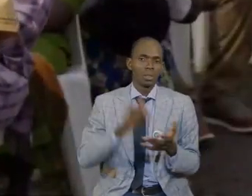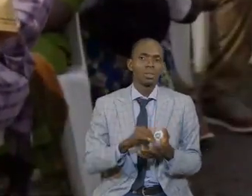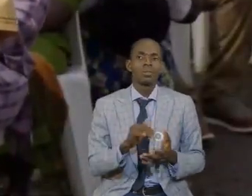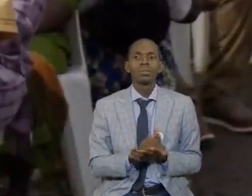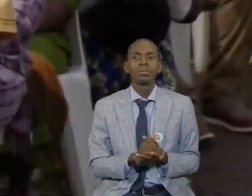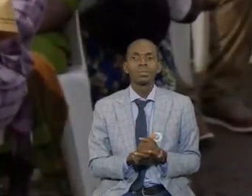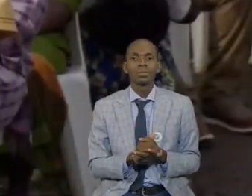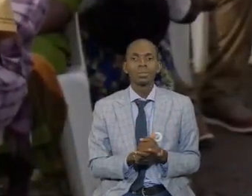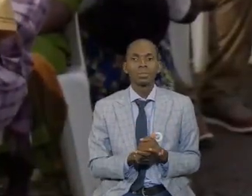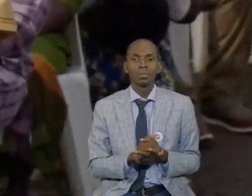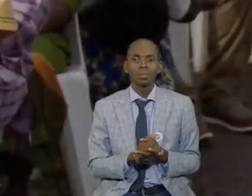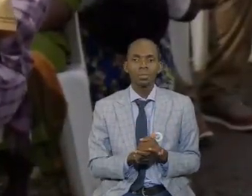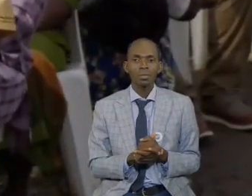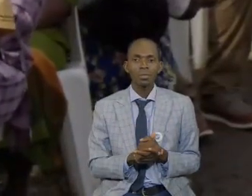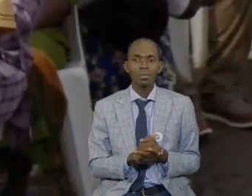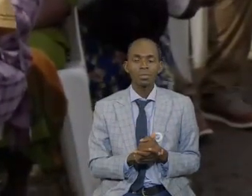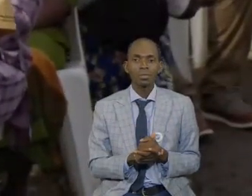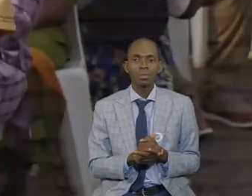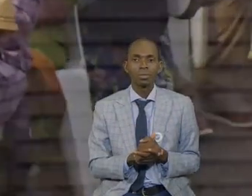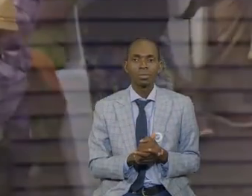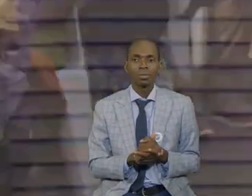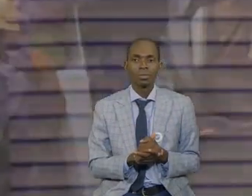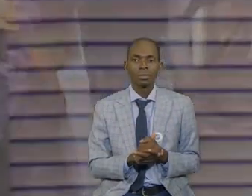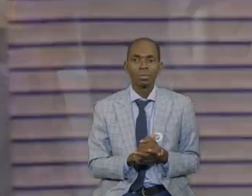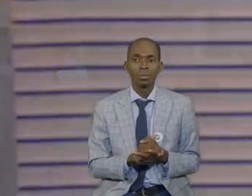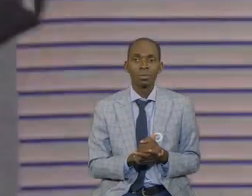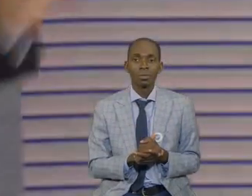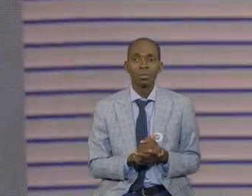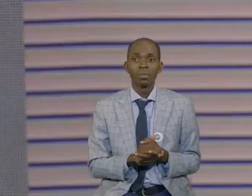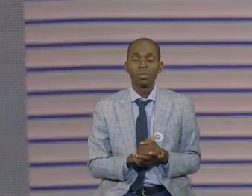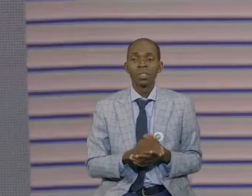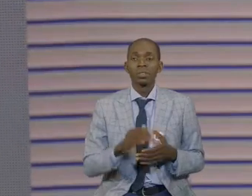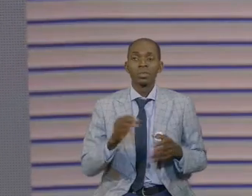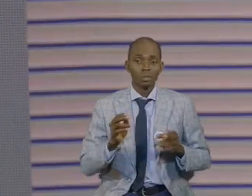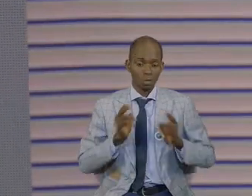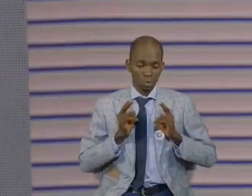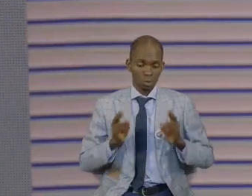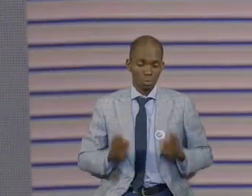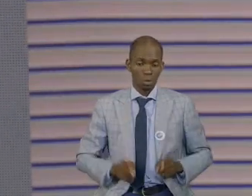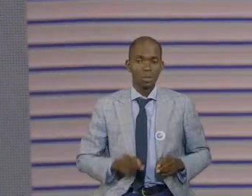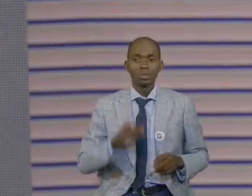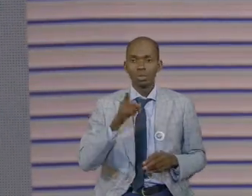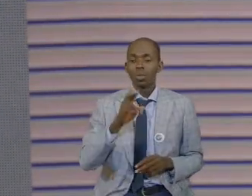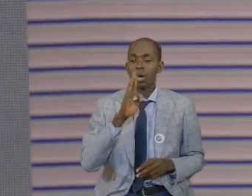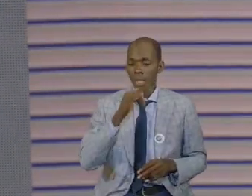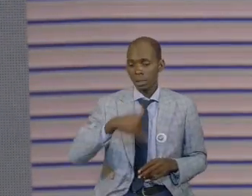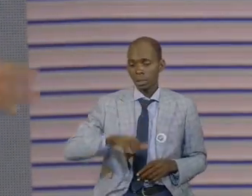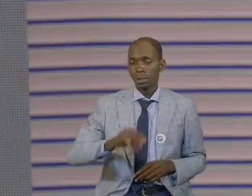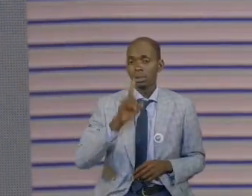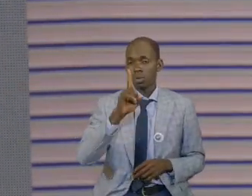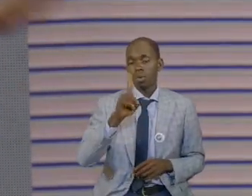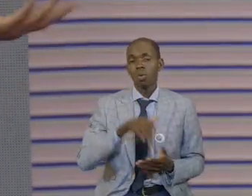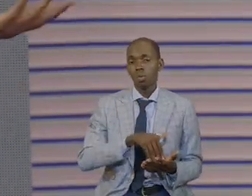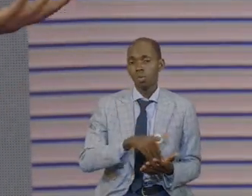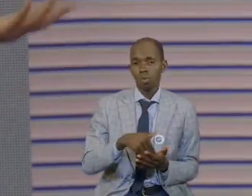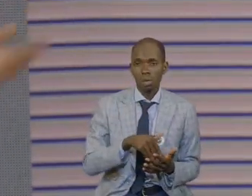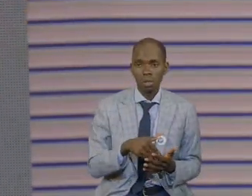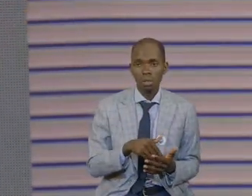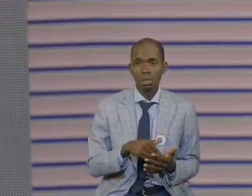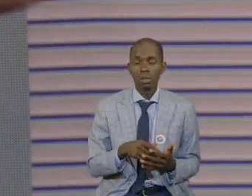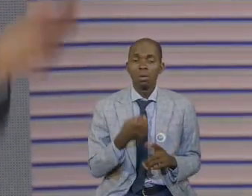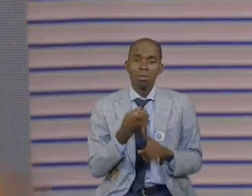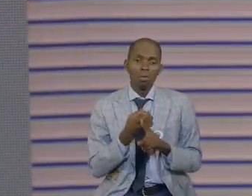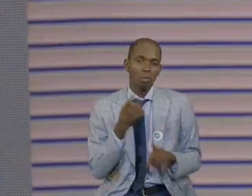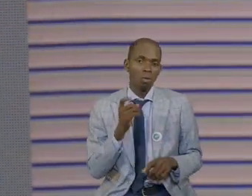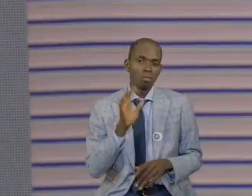You're still the one. Humanly speaking, you're still powerless. From